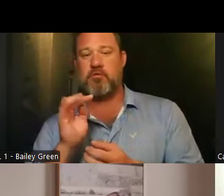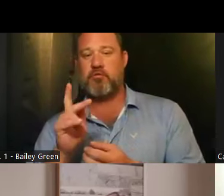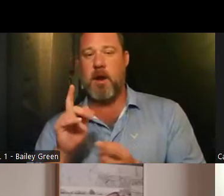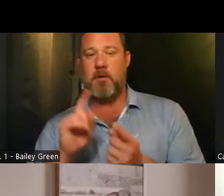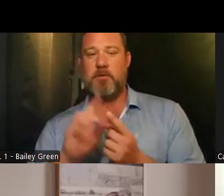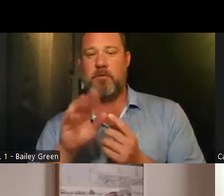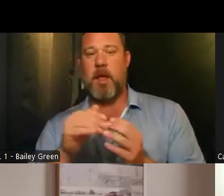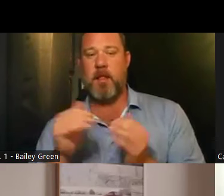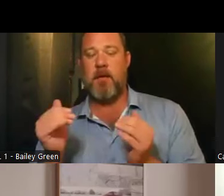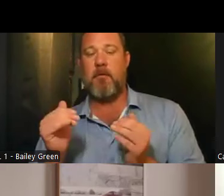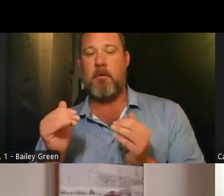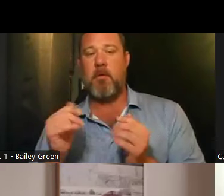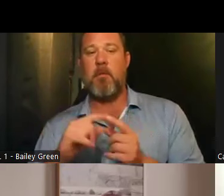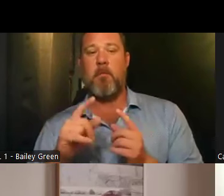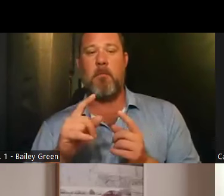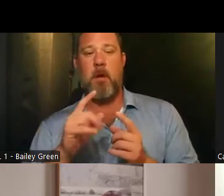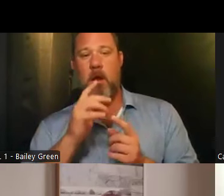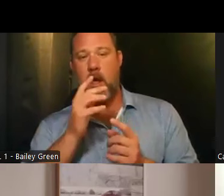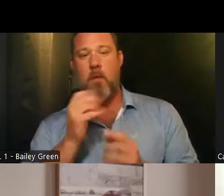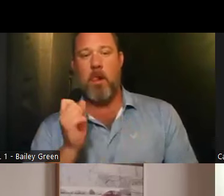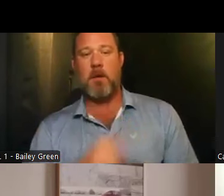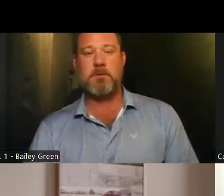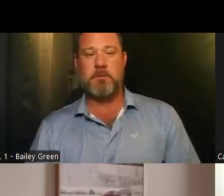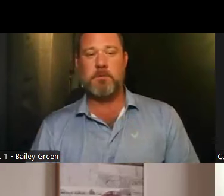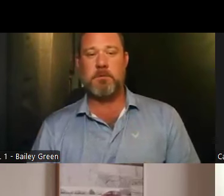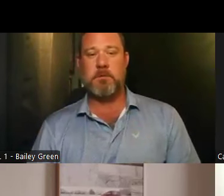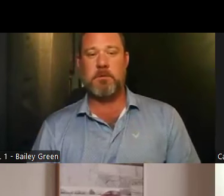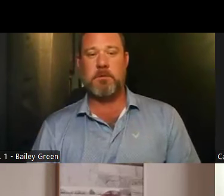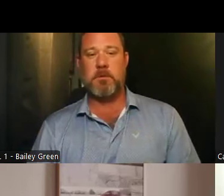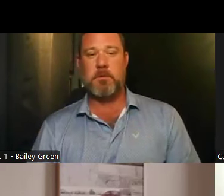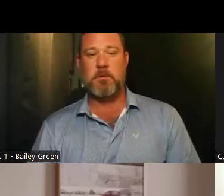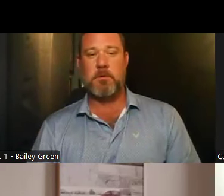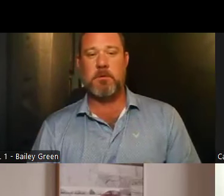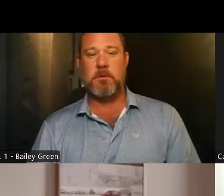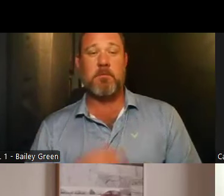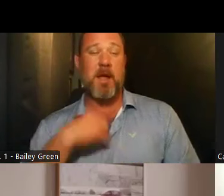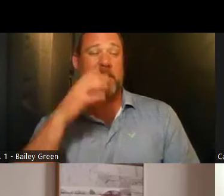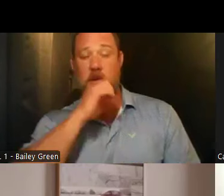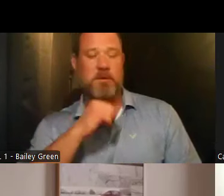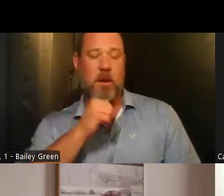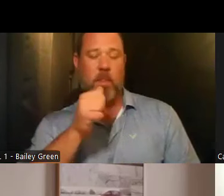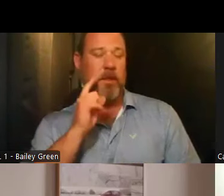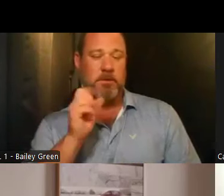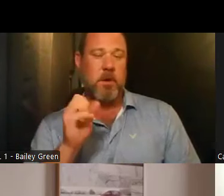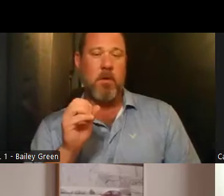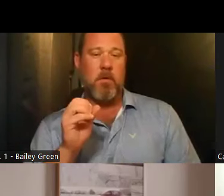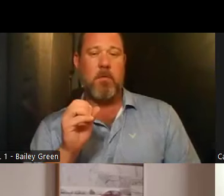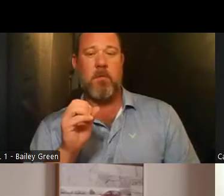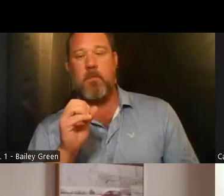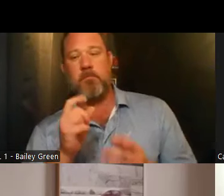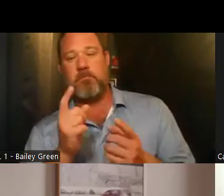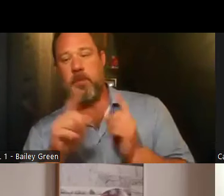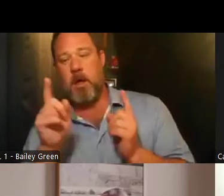that level, but I can take that back. My assumption is that we wouldn't. I don't think we'd have that data available,